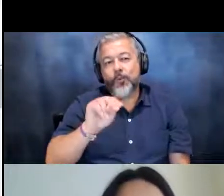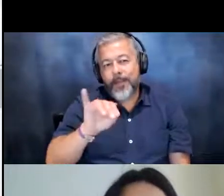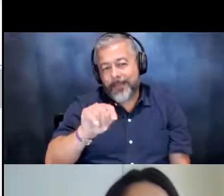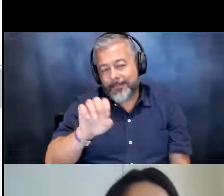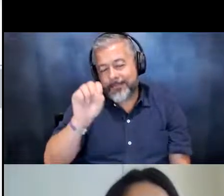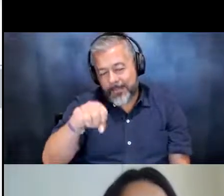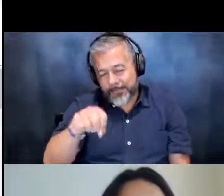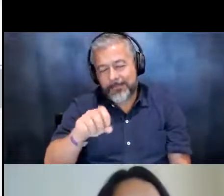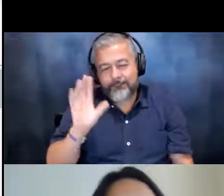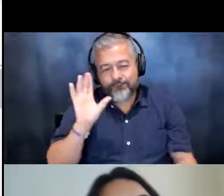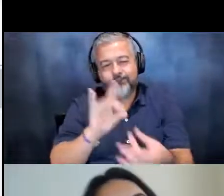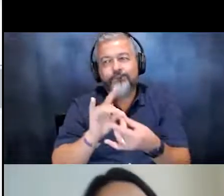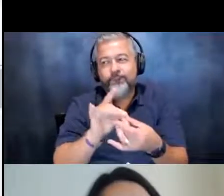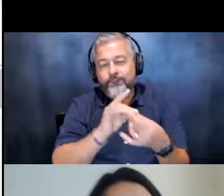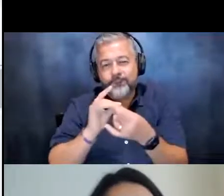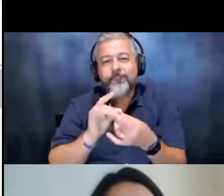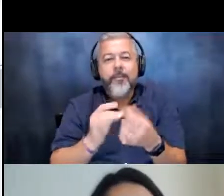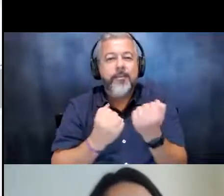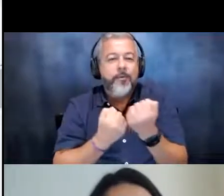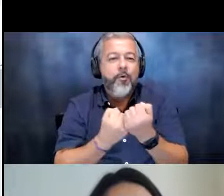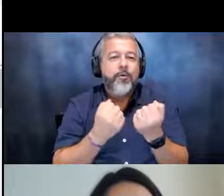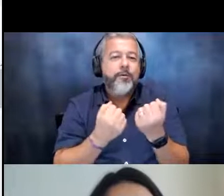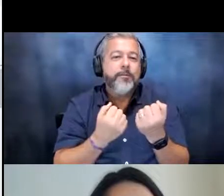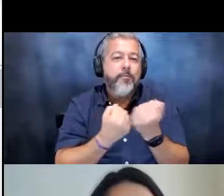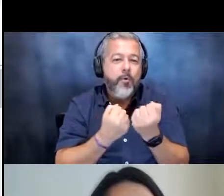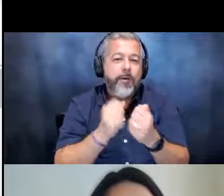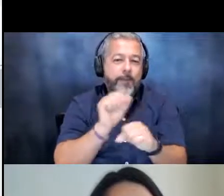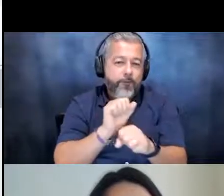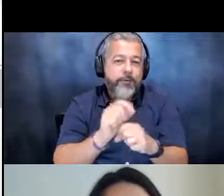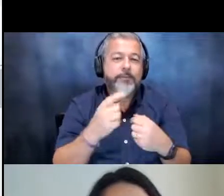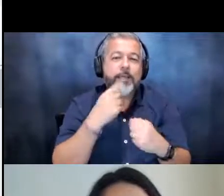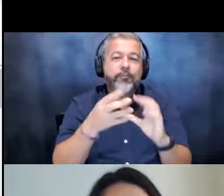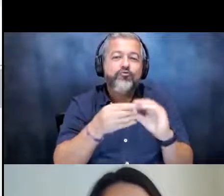supporting advocacy efforts and telling the story of our families. Yes, yeah.